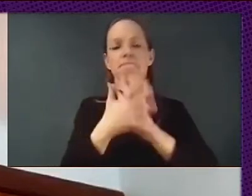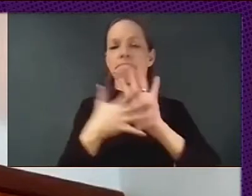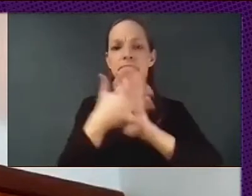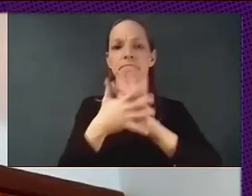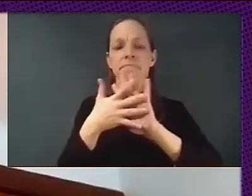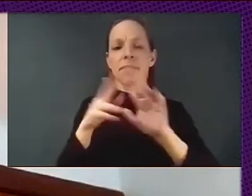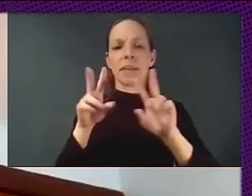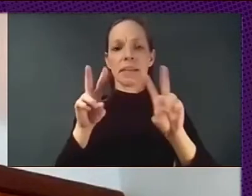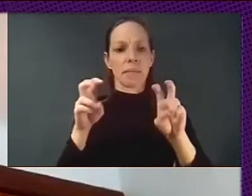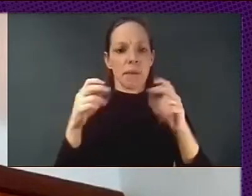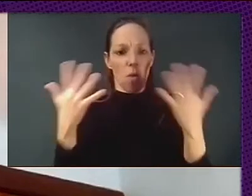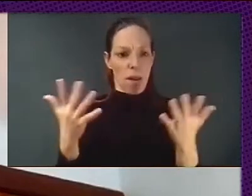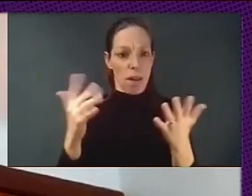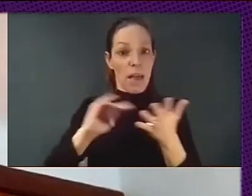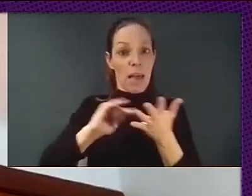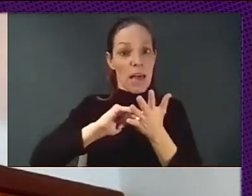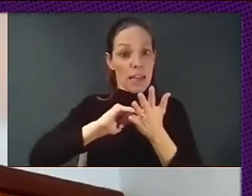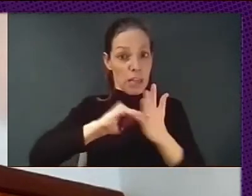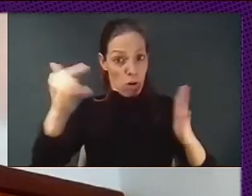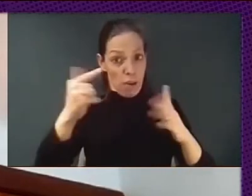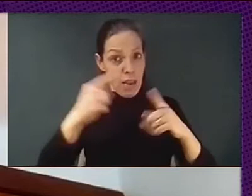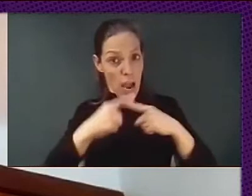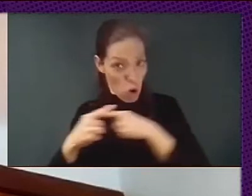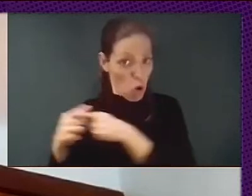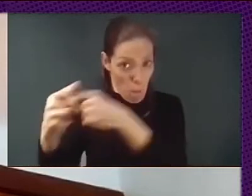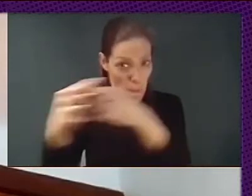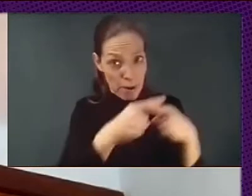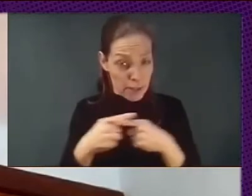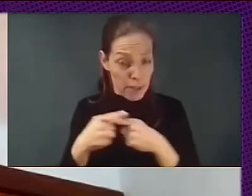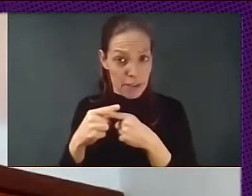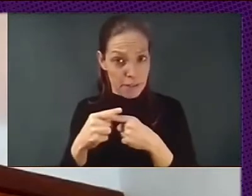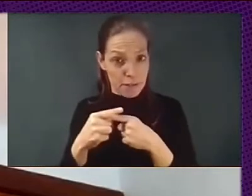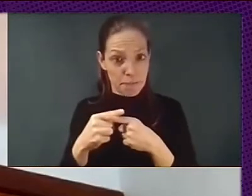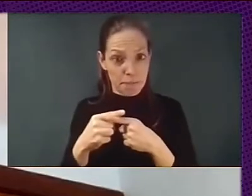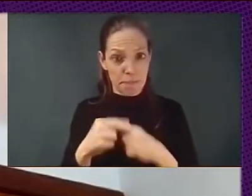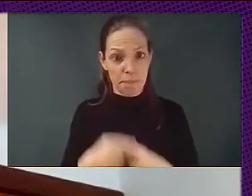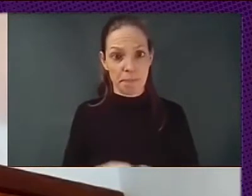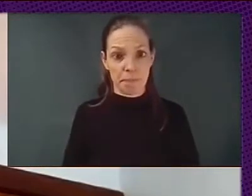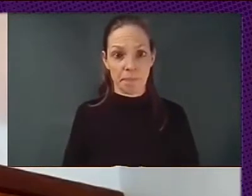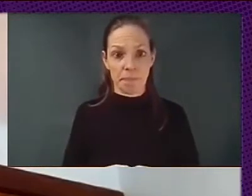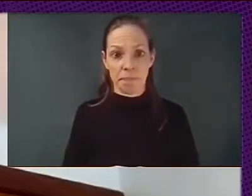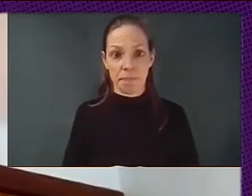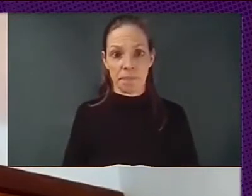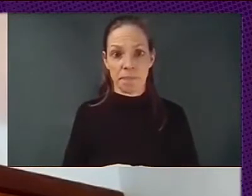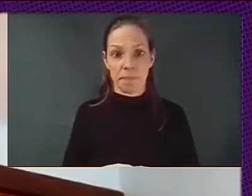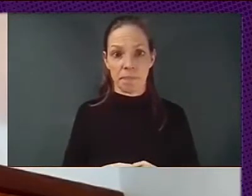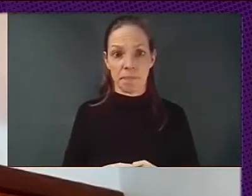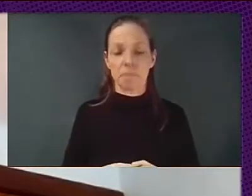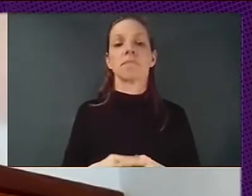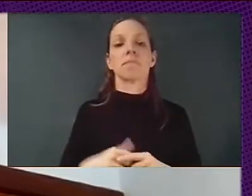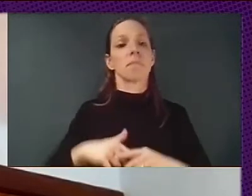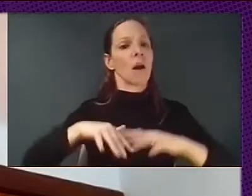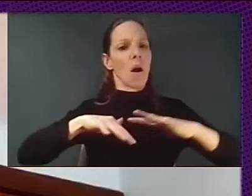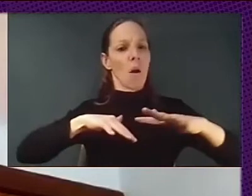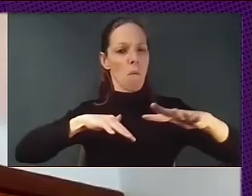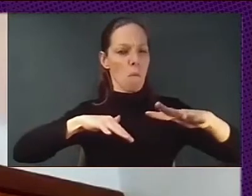the kind of central figure to launch the free software movement. And that was a day in which, you know, the internet was still something